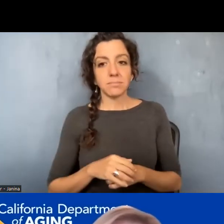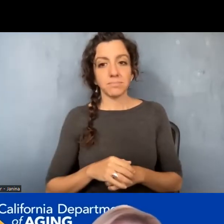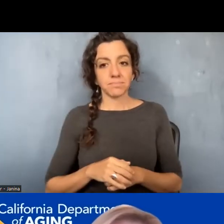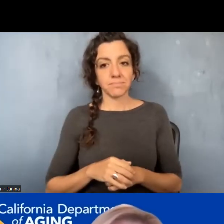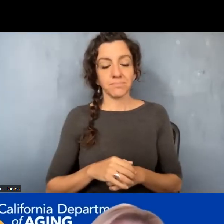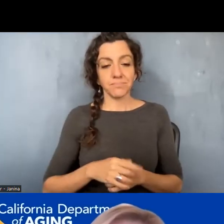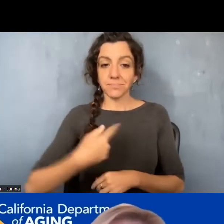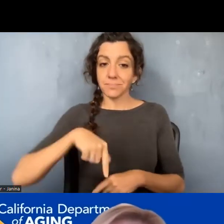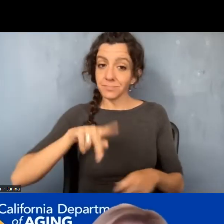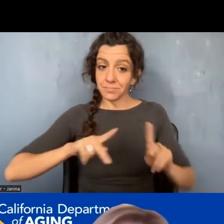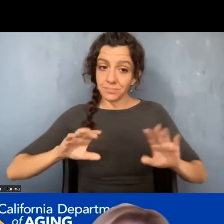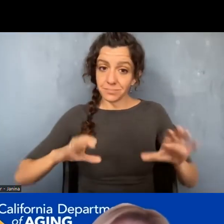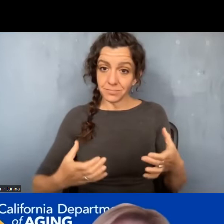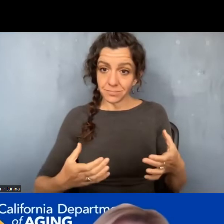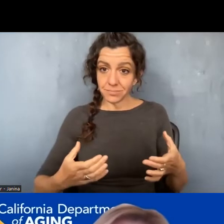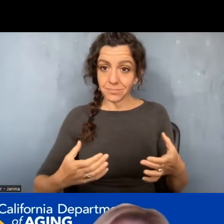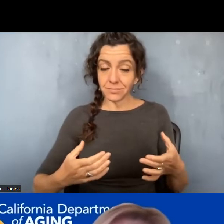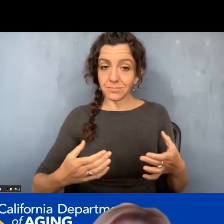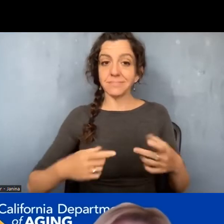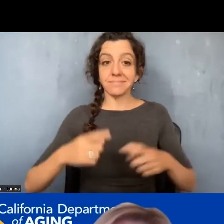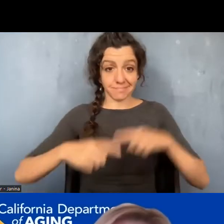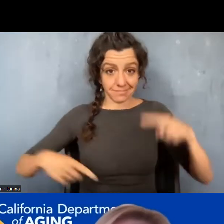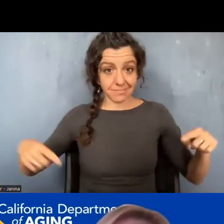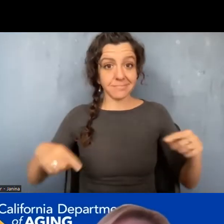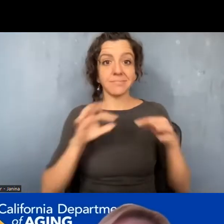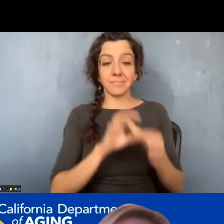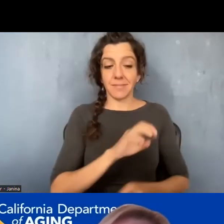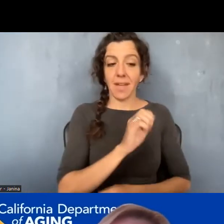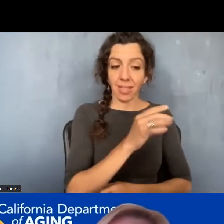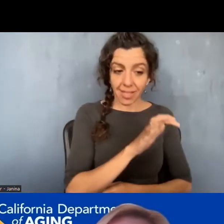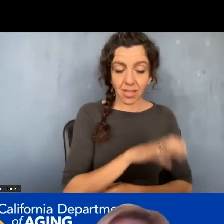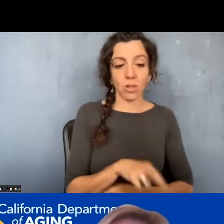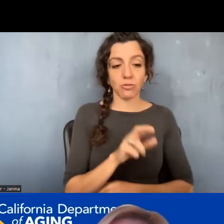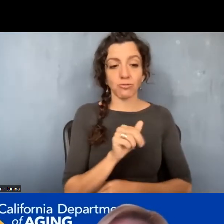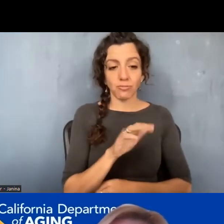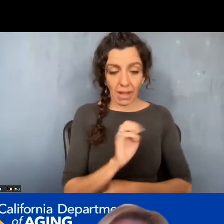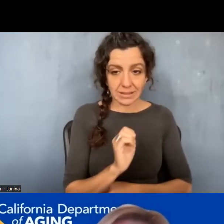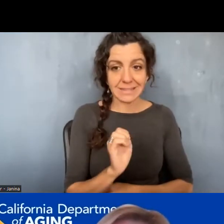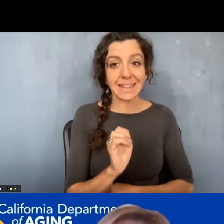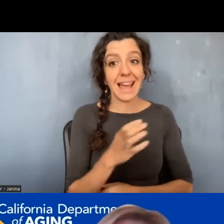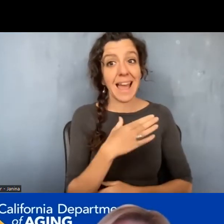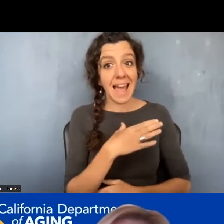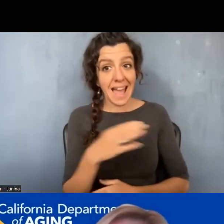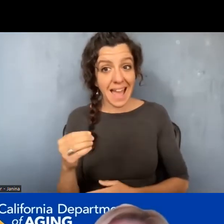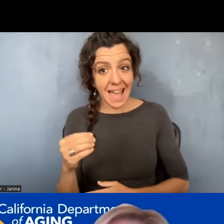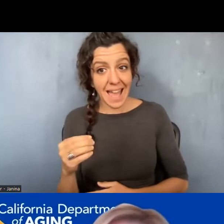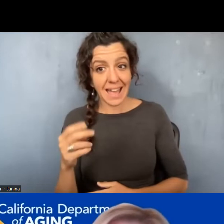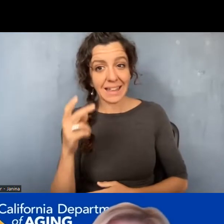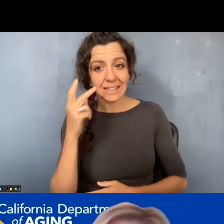only increasingly ethnically and racially diverse, but we are seeing a more complex older